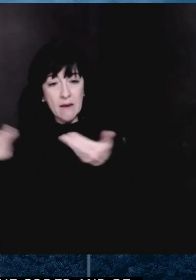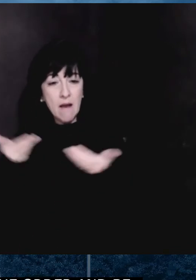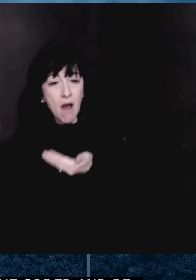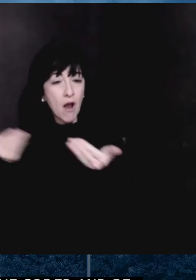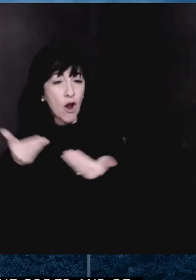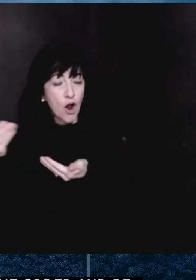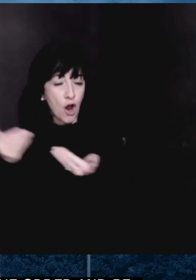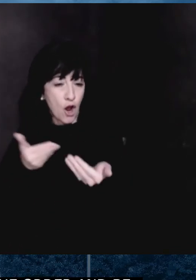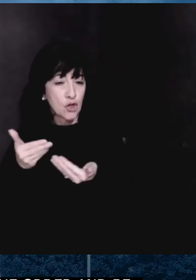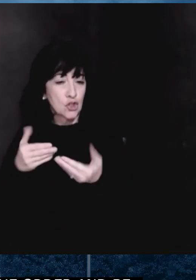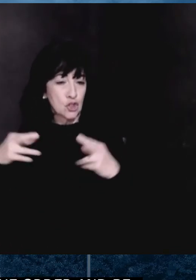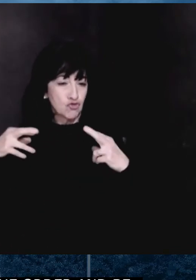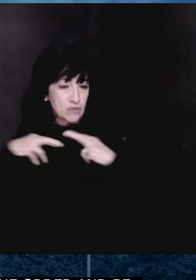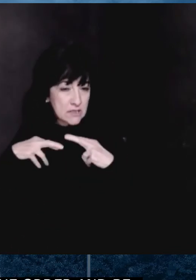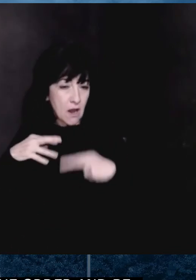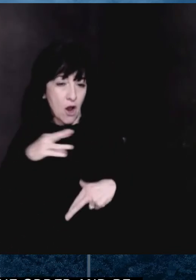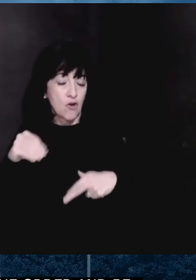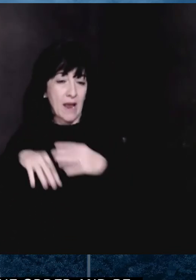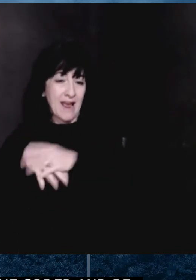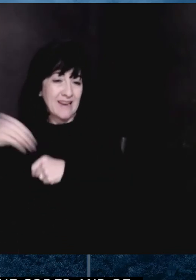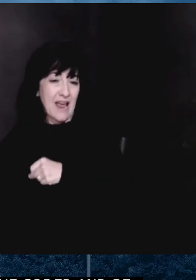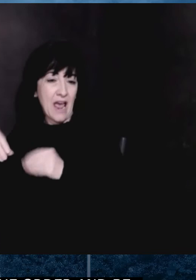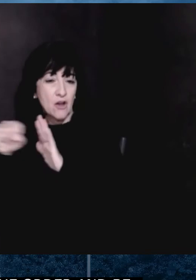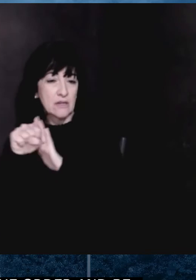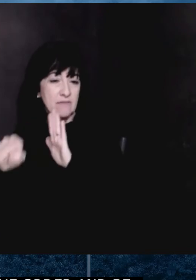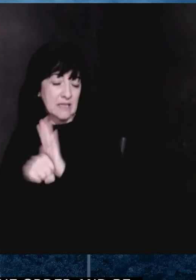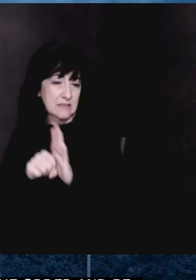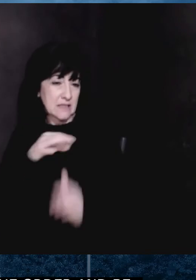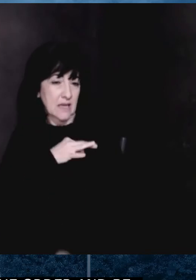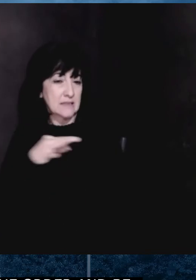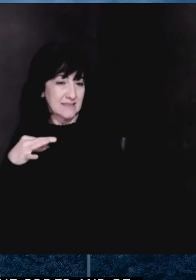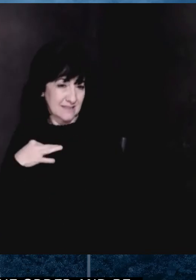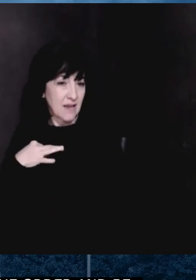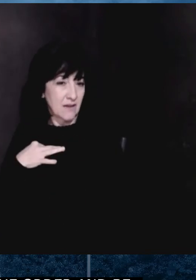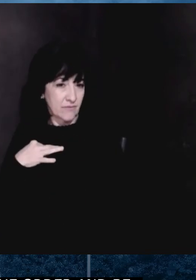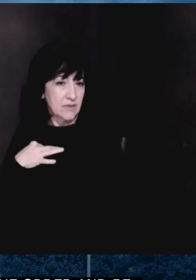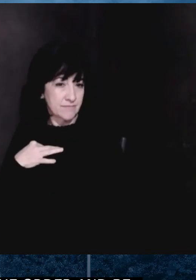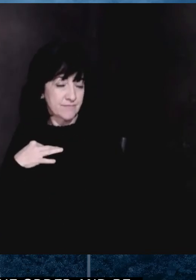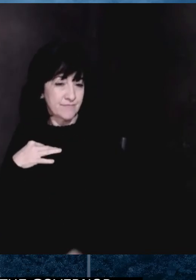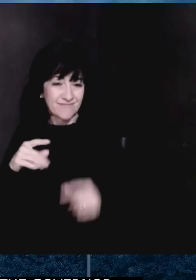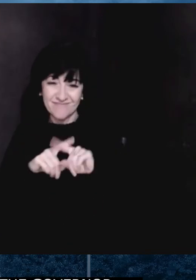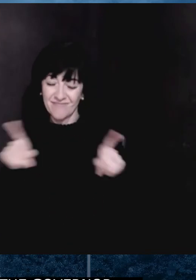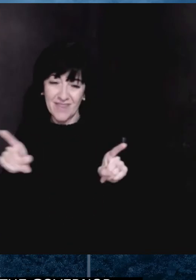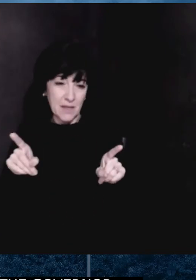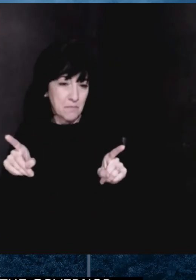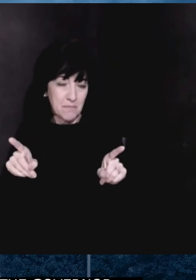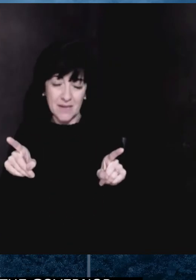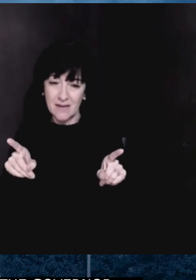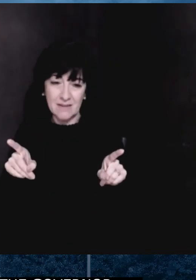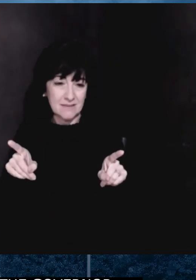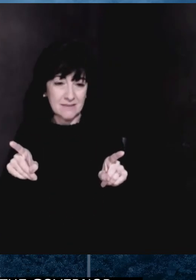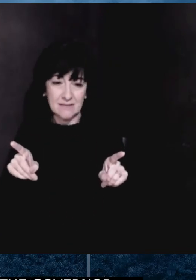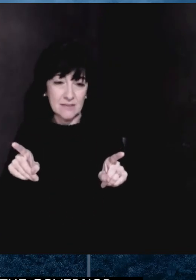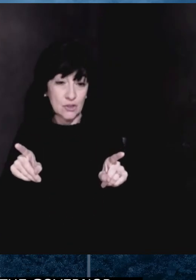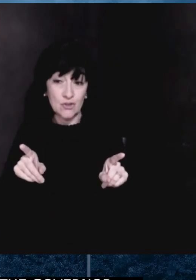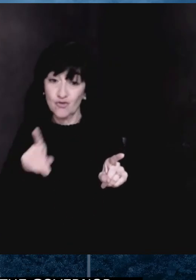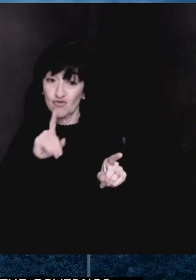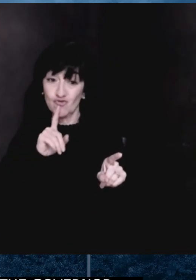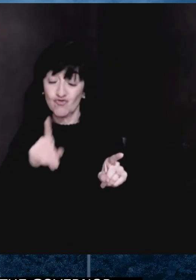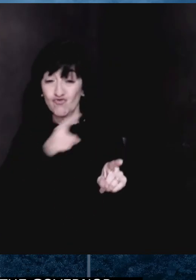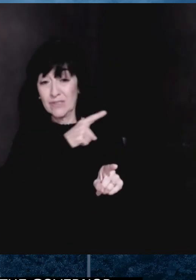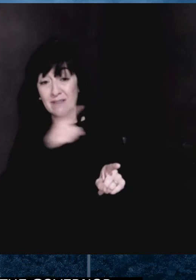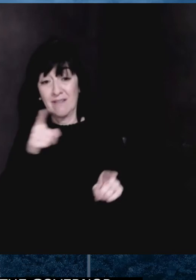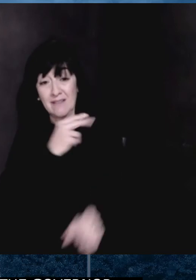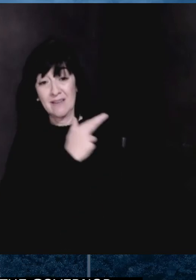and out-of-state staff. But as the governor just said, what we've really heard loudly from them is